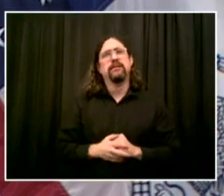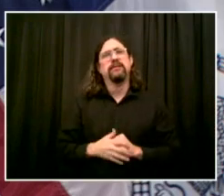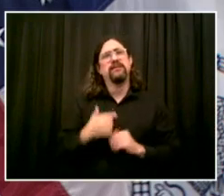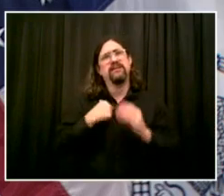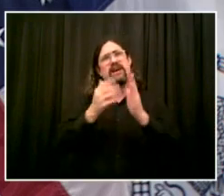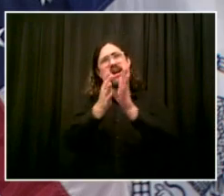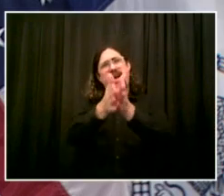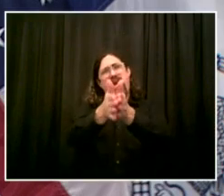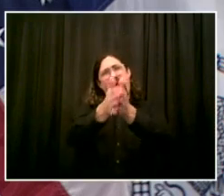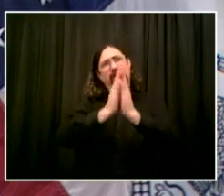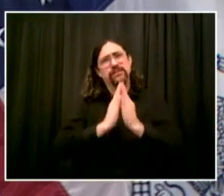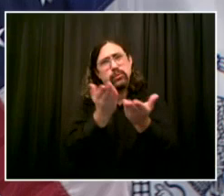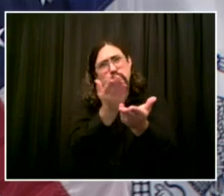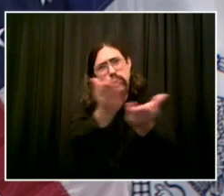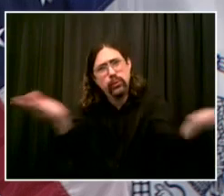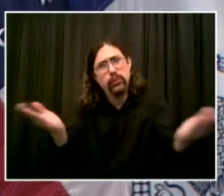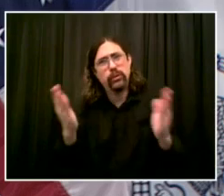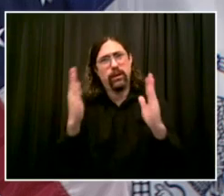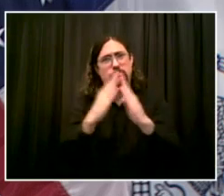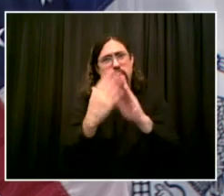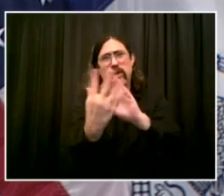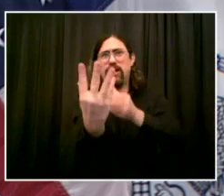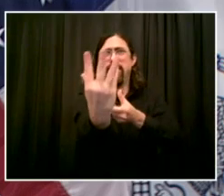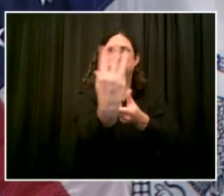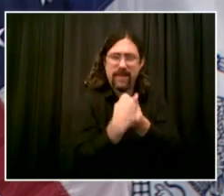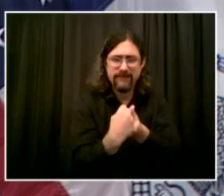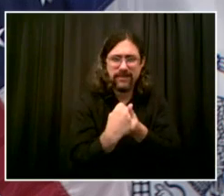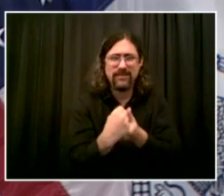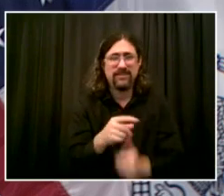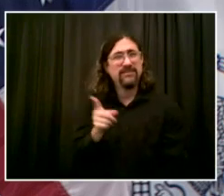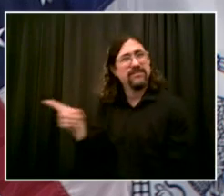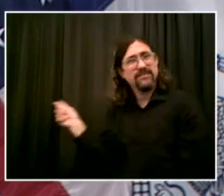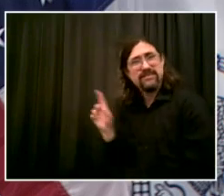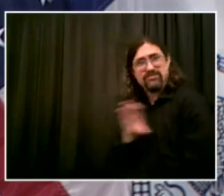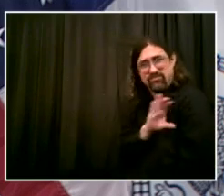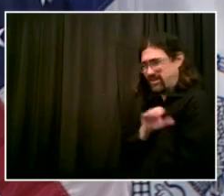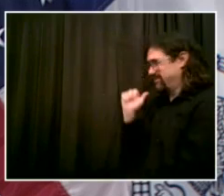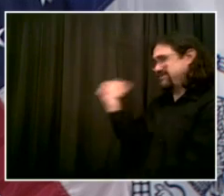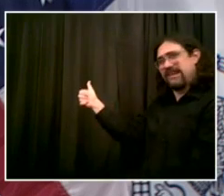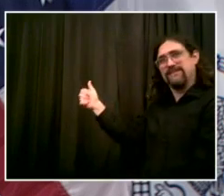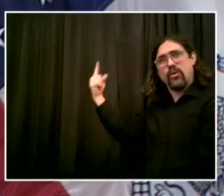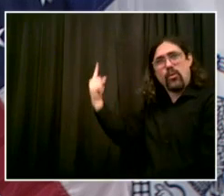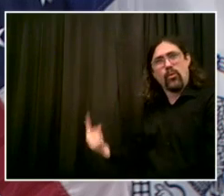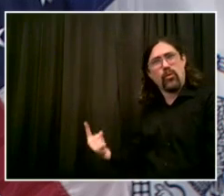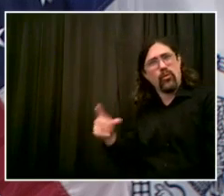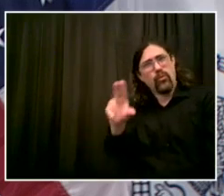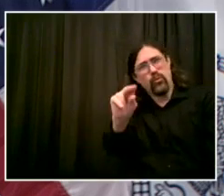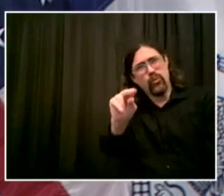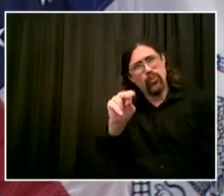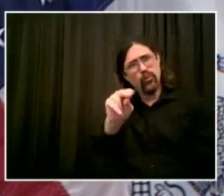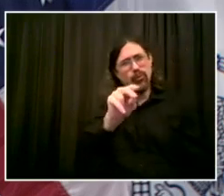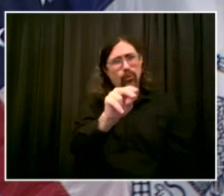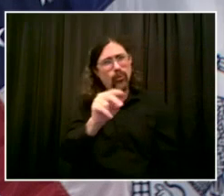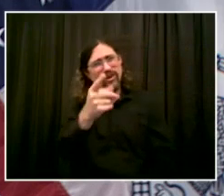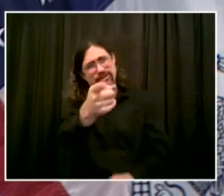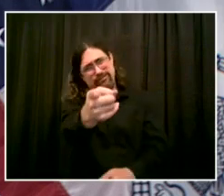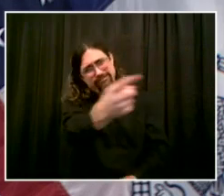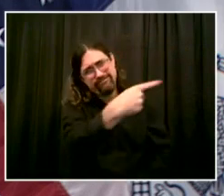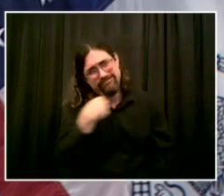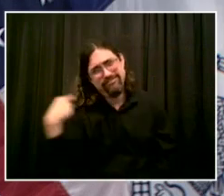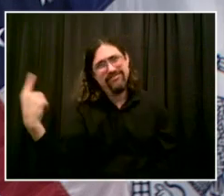community members in Harlem last Saturday night, and their passion was clear. They were not going to accept violence in their community. They were putting themselves out